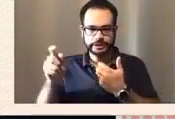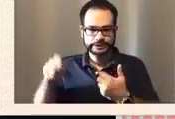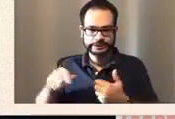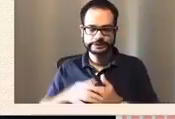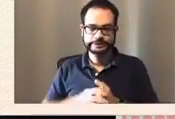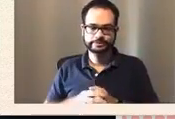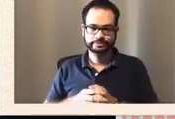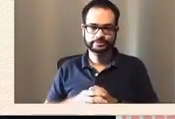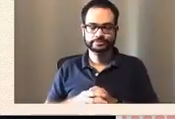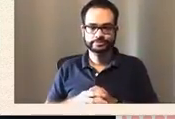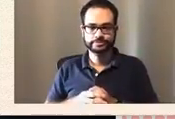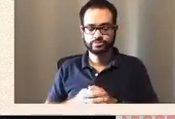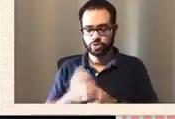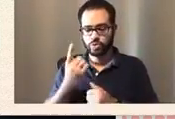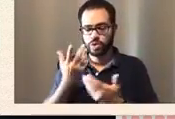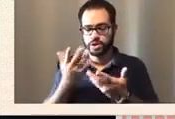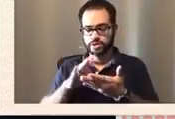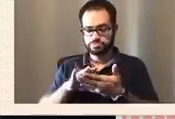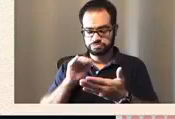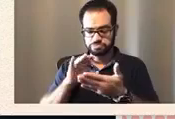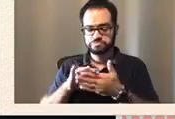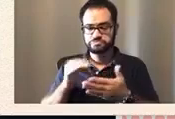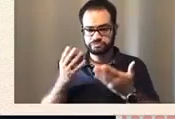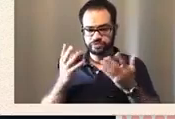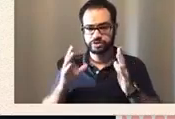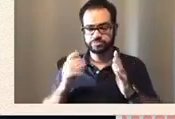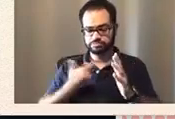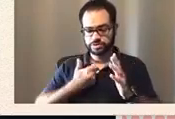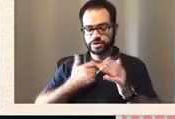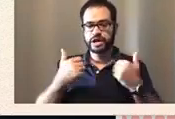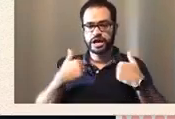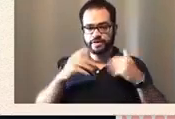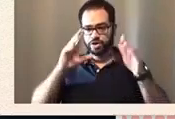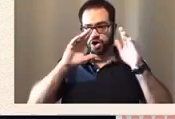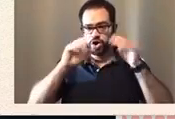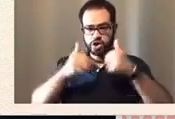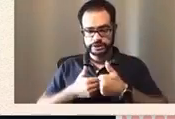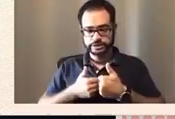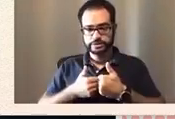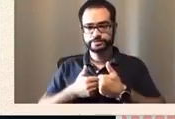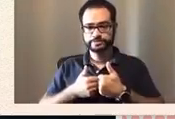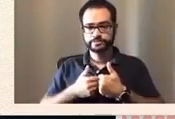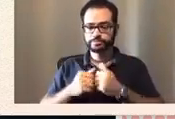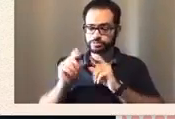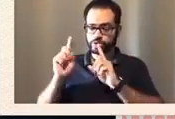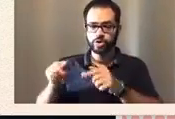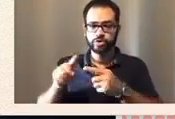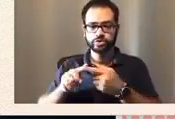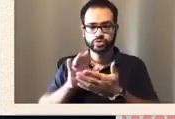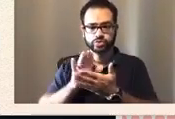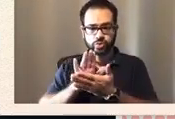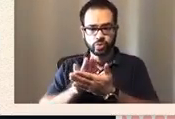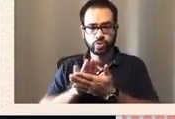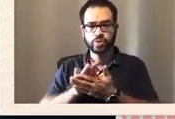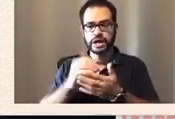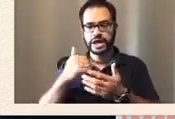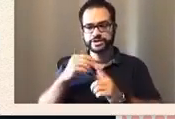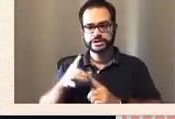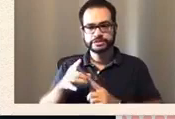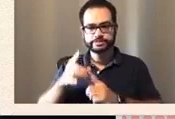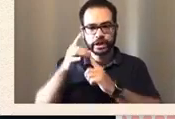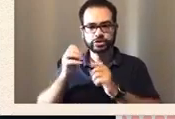have learned as a person with autism, going to school in special education, having classmates with